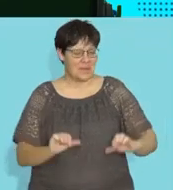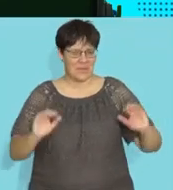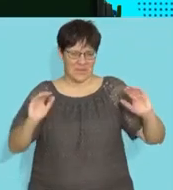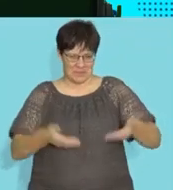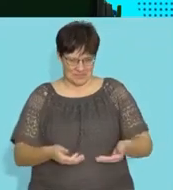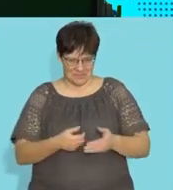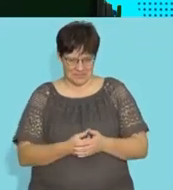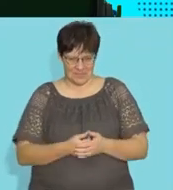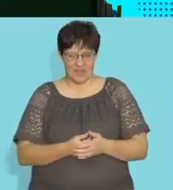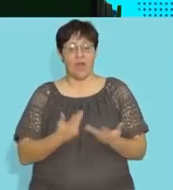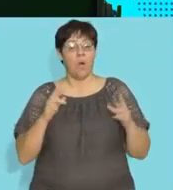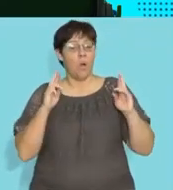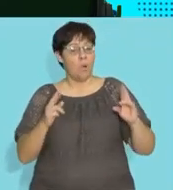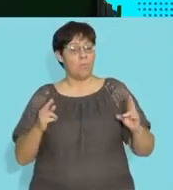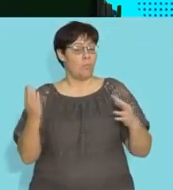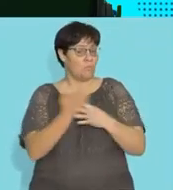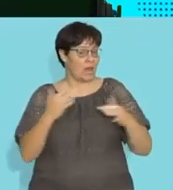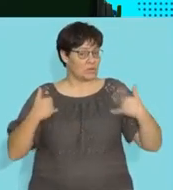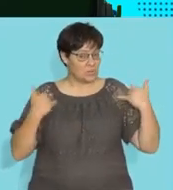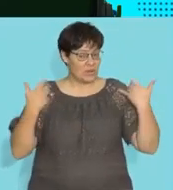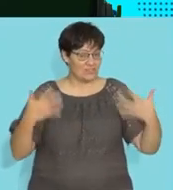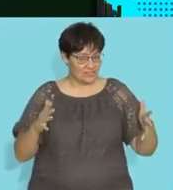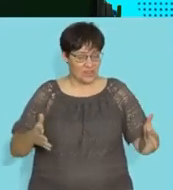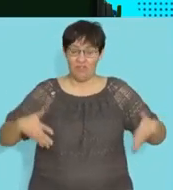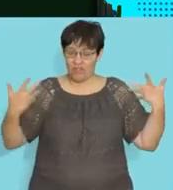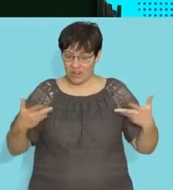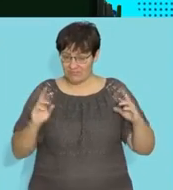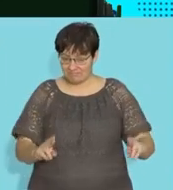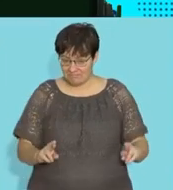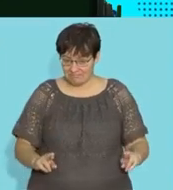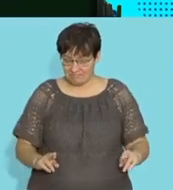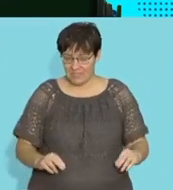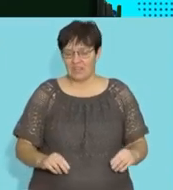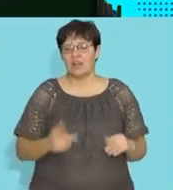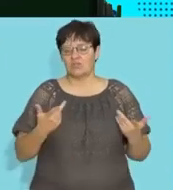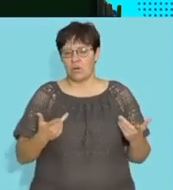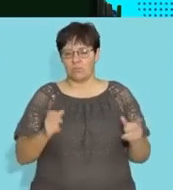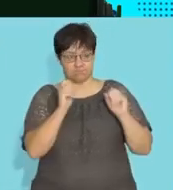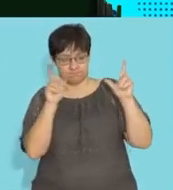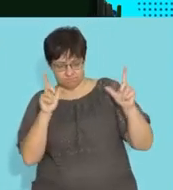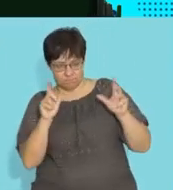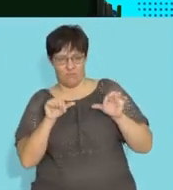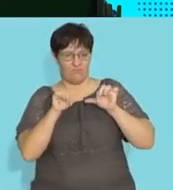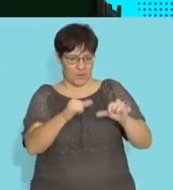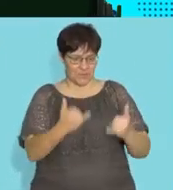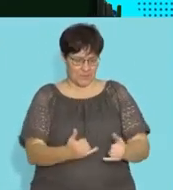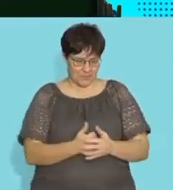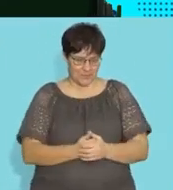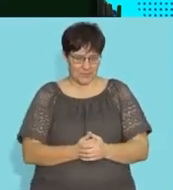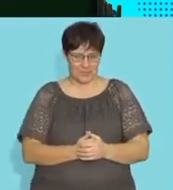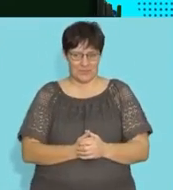Welcome back from the break. I hope you've enjoyed the break and I hope you are refreshed and alert for what's to